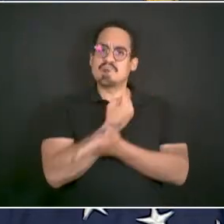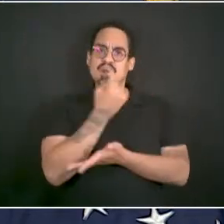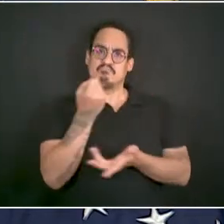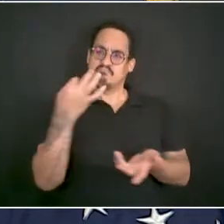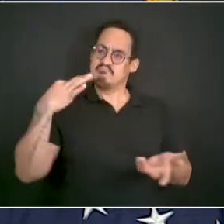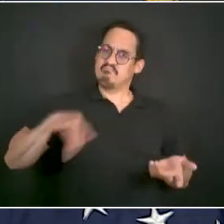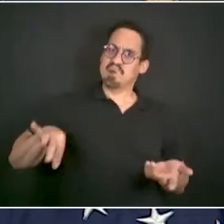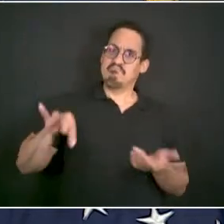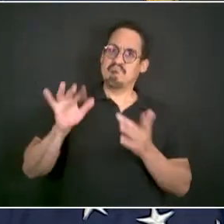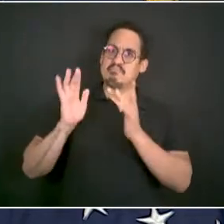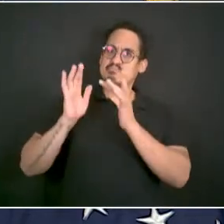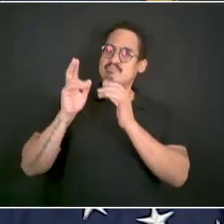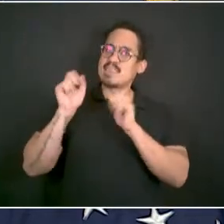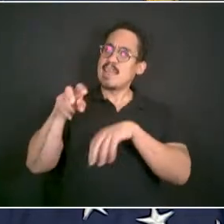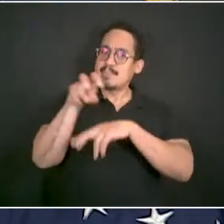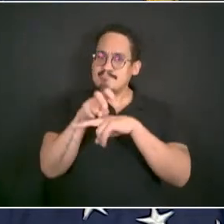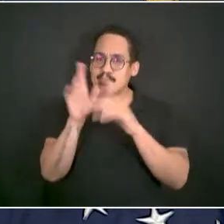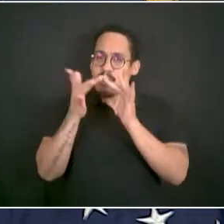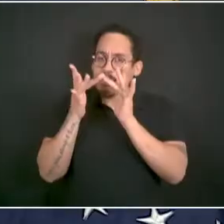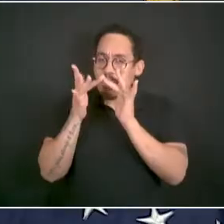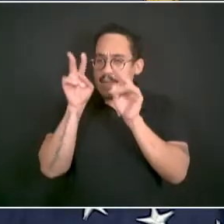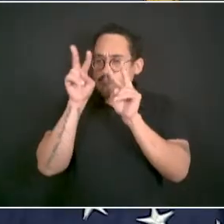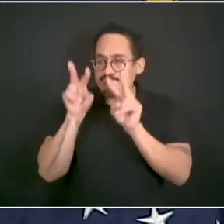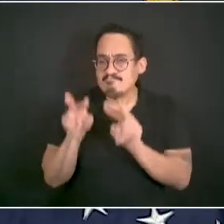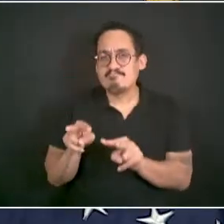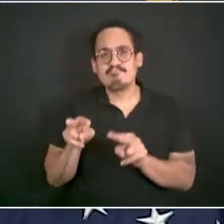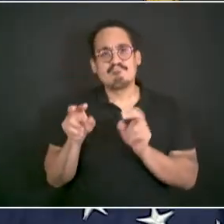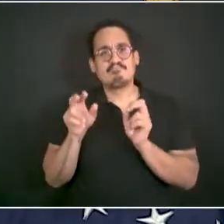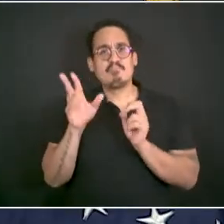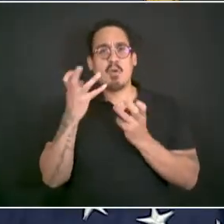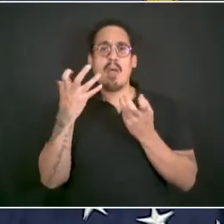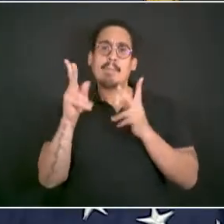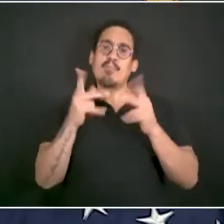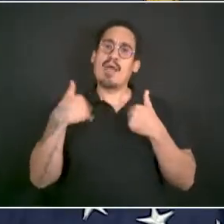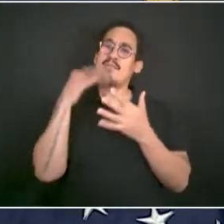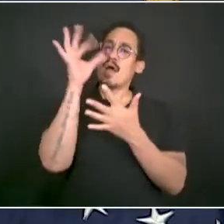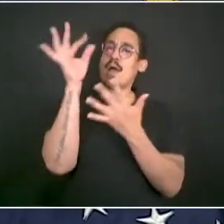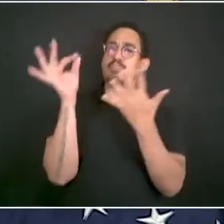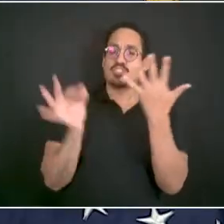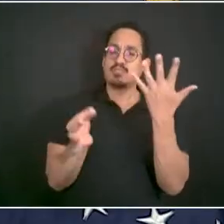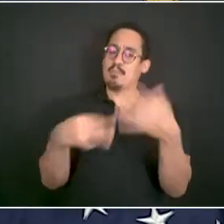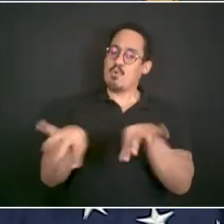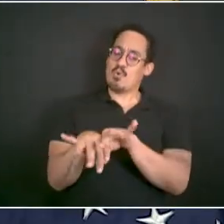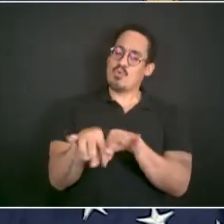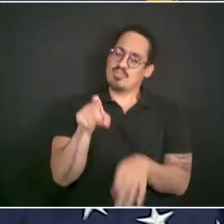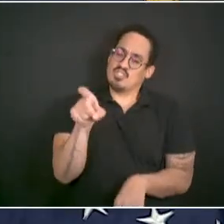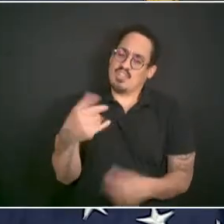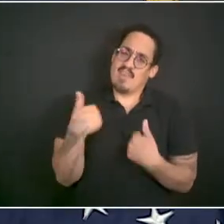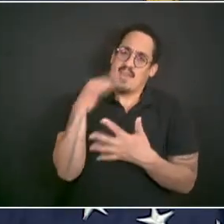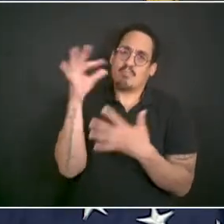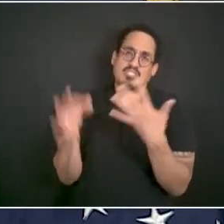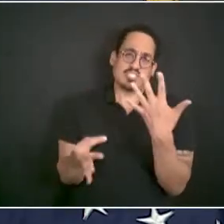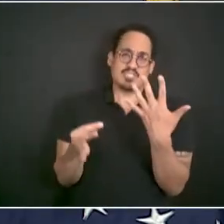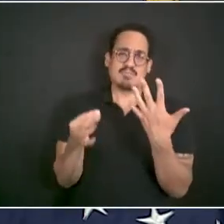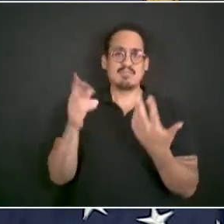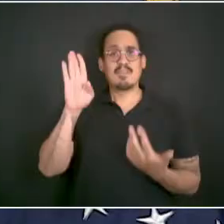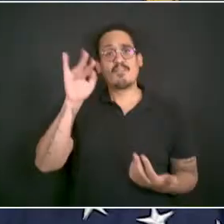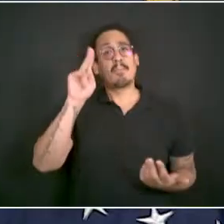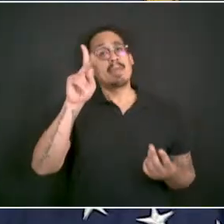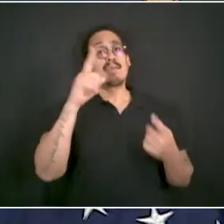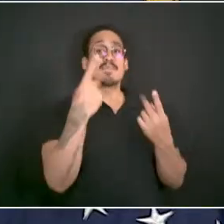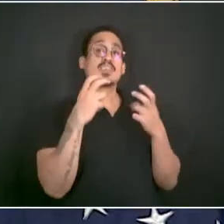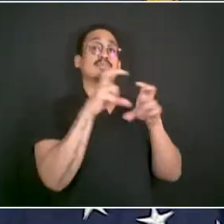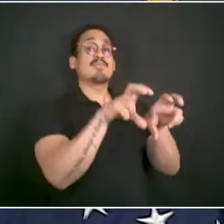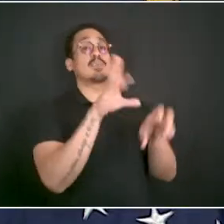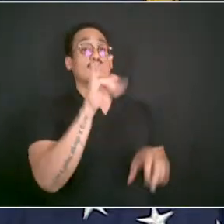banking mechanisms, they should do so. If they're unbanked and they want to invest in crypto, they should do so. Like I took my first 3 paychecks in